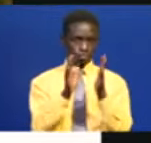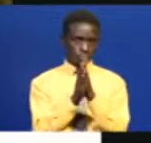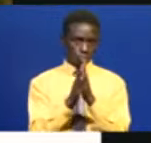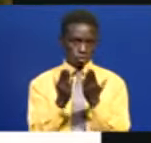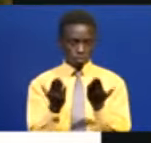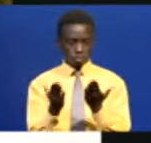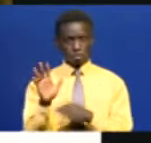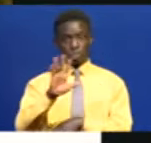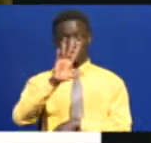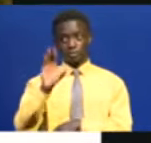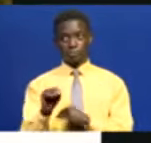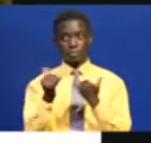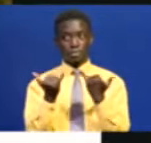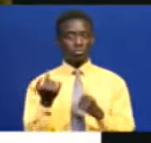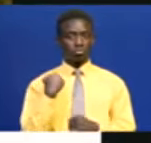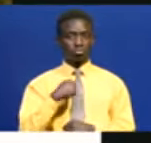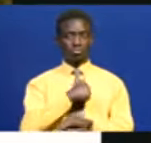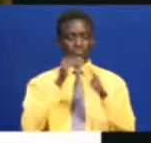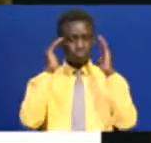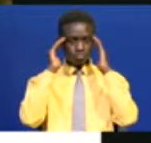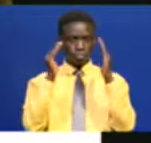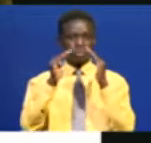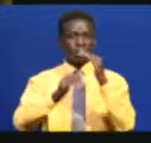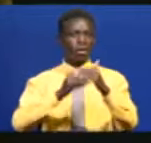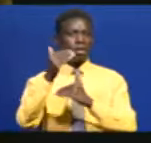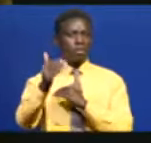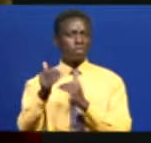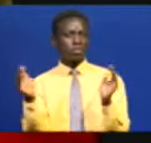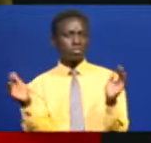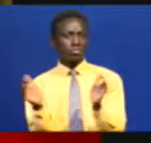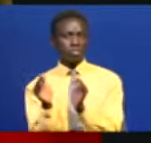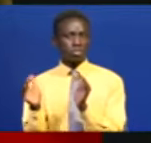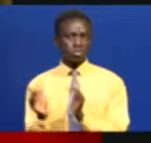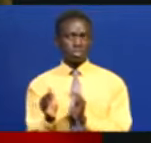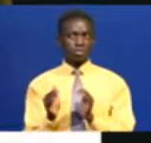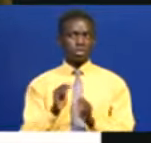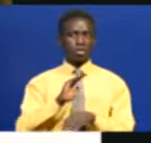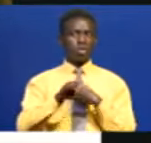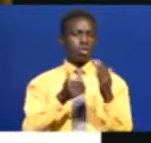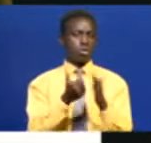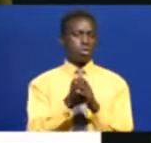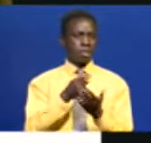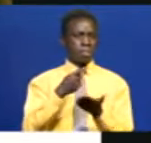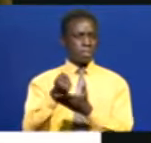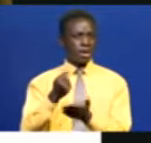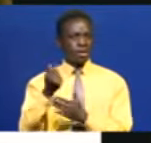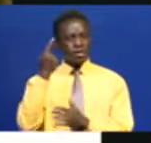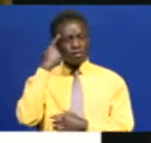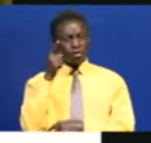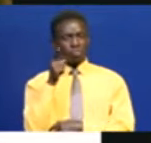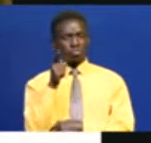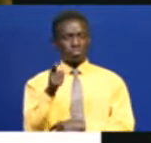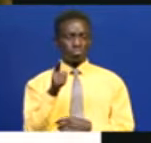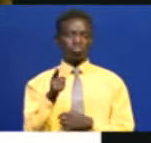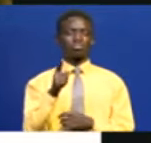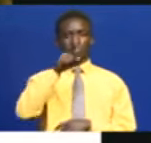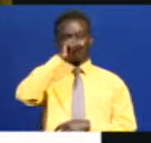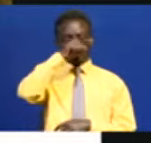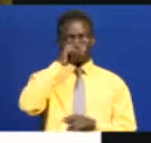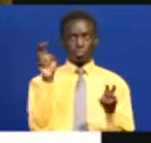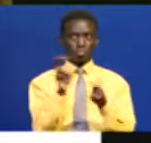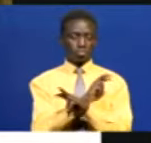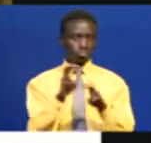we are focusing on the small and medium enterprises of Turkey to discover Africa business opportunity.